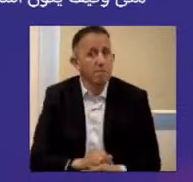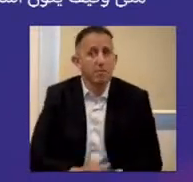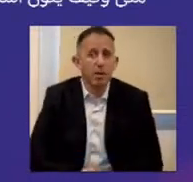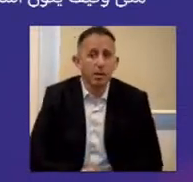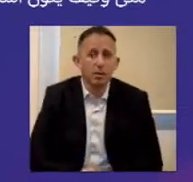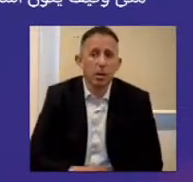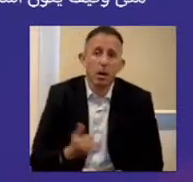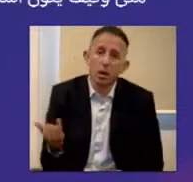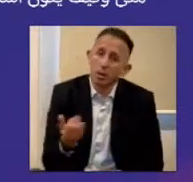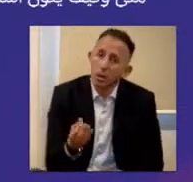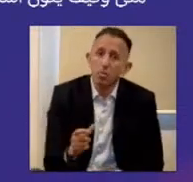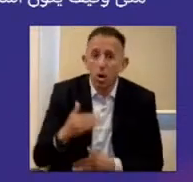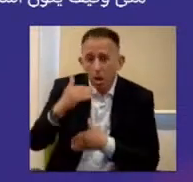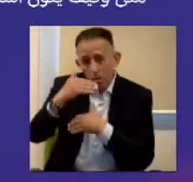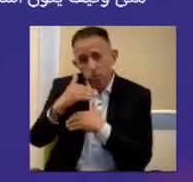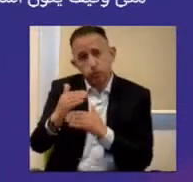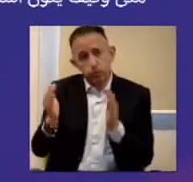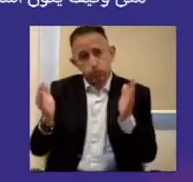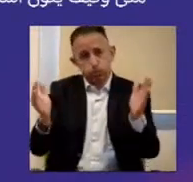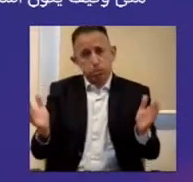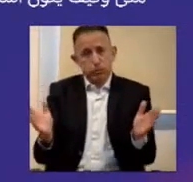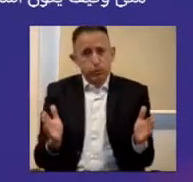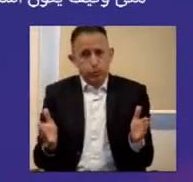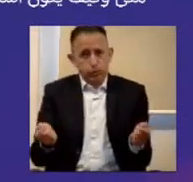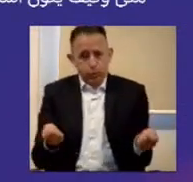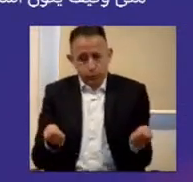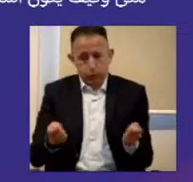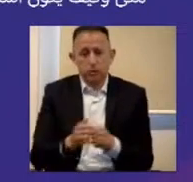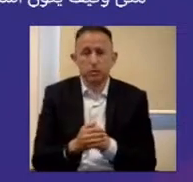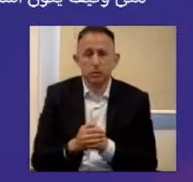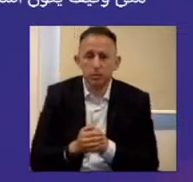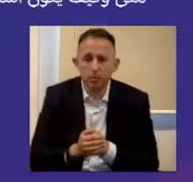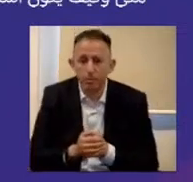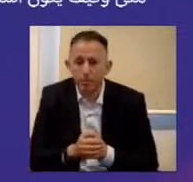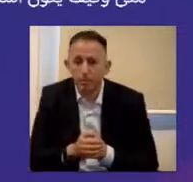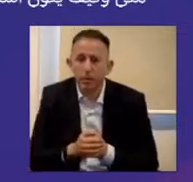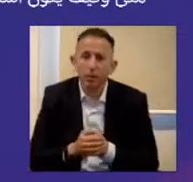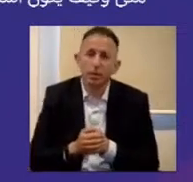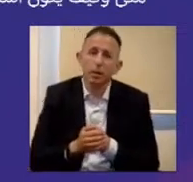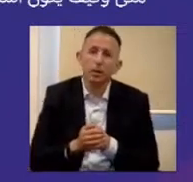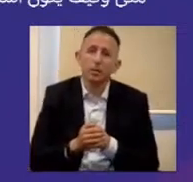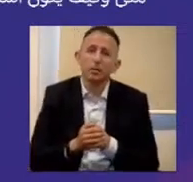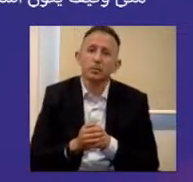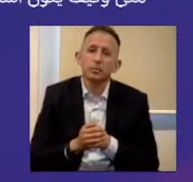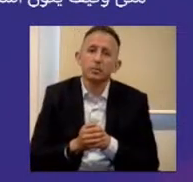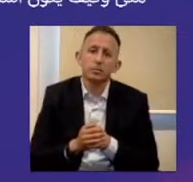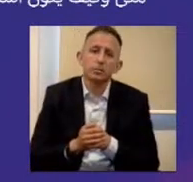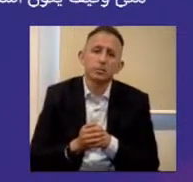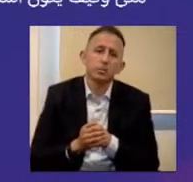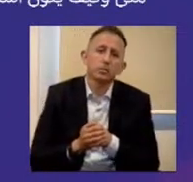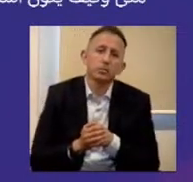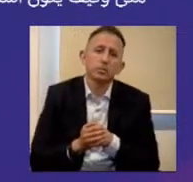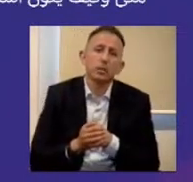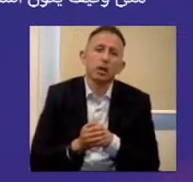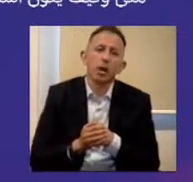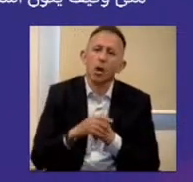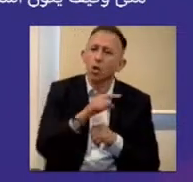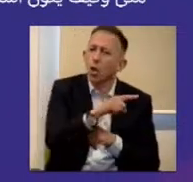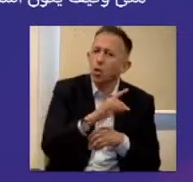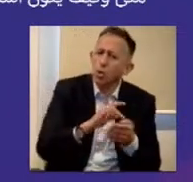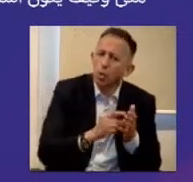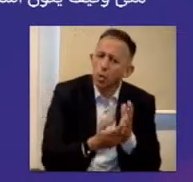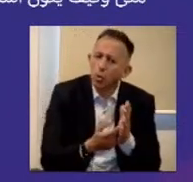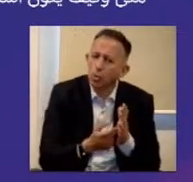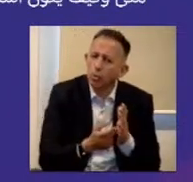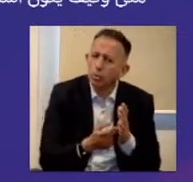this is the basics of neural networks. And these basics have been spread out in many, many ways. For example, in